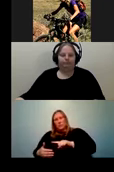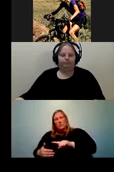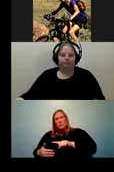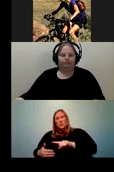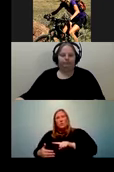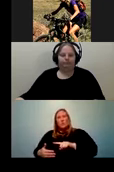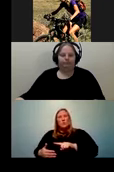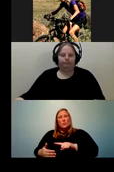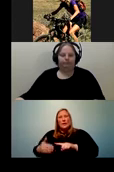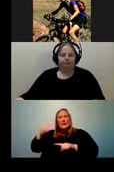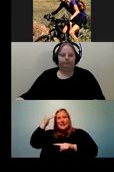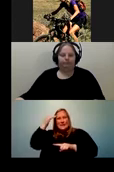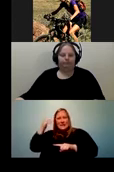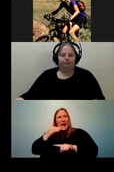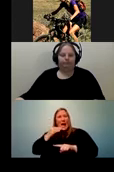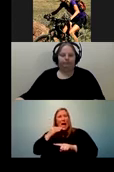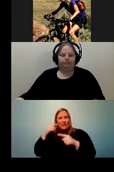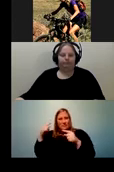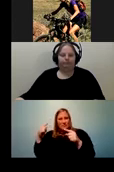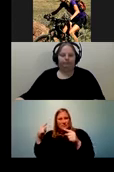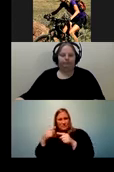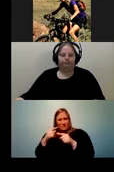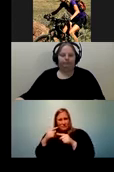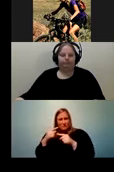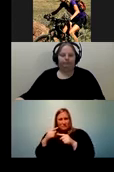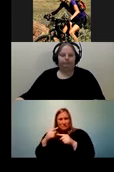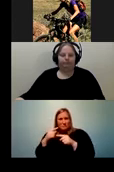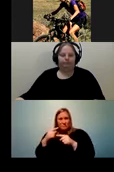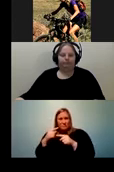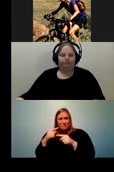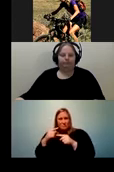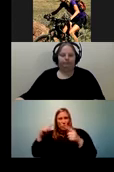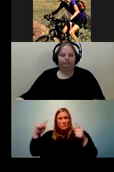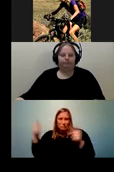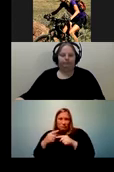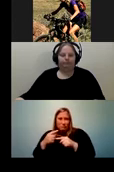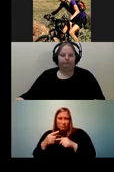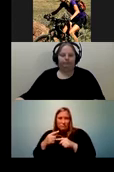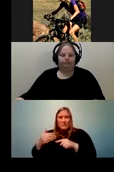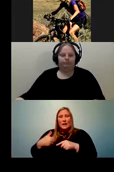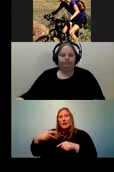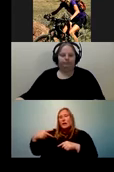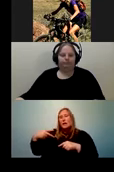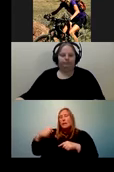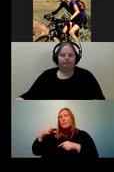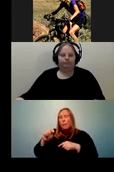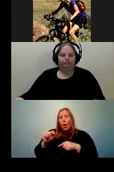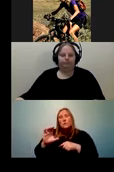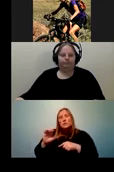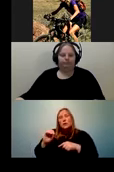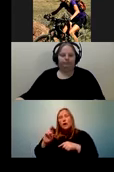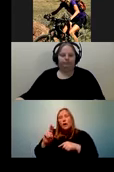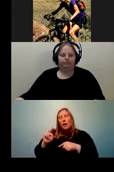closed head injury. Ended up with a pretty significant case of post-concussive syndrome.